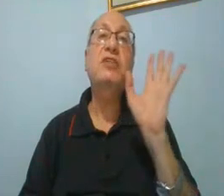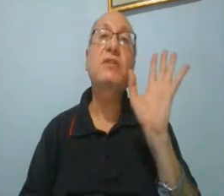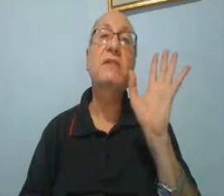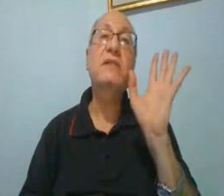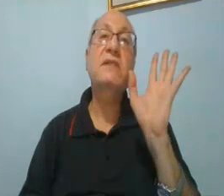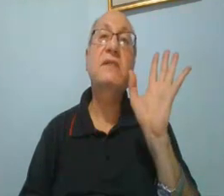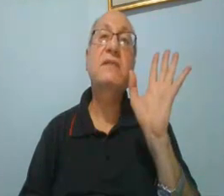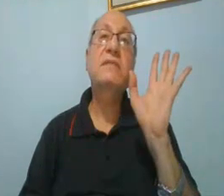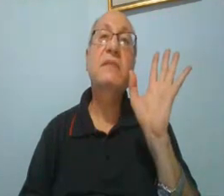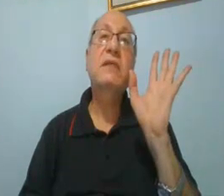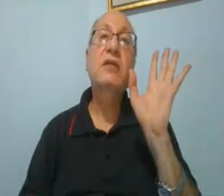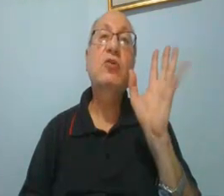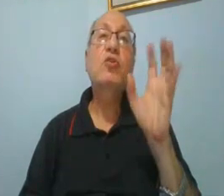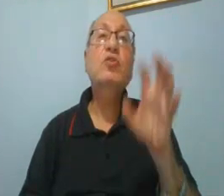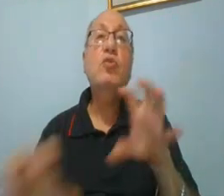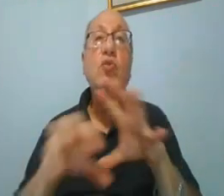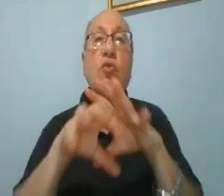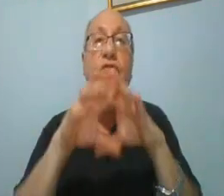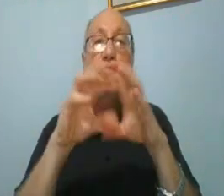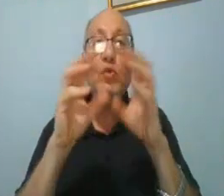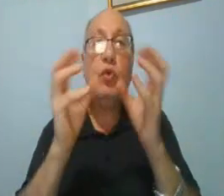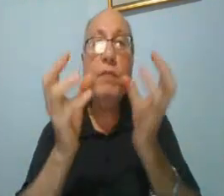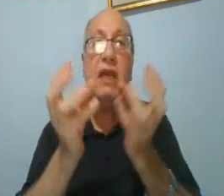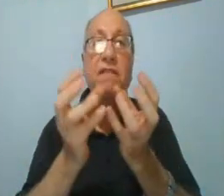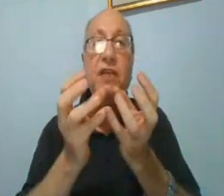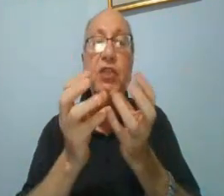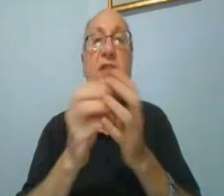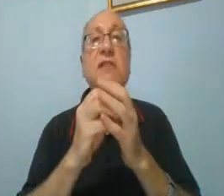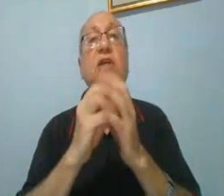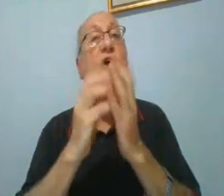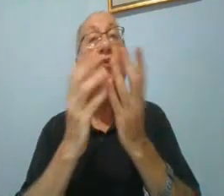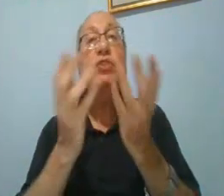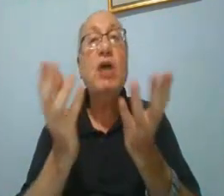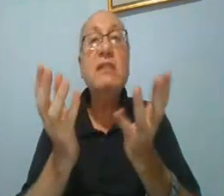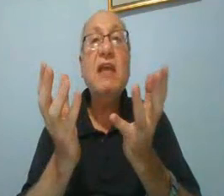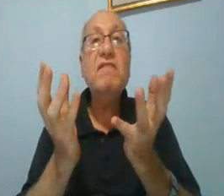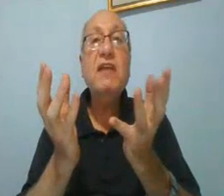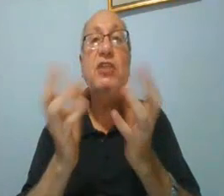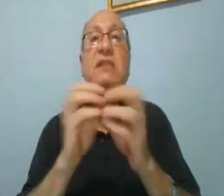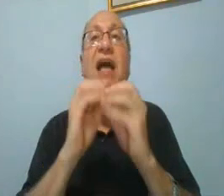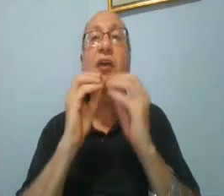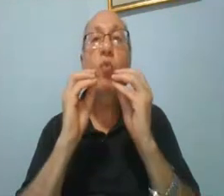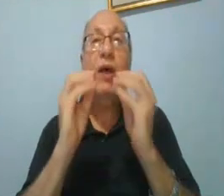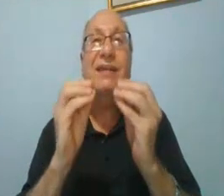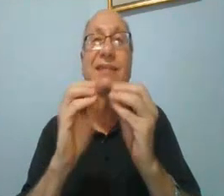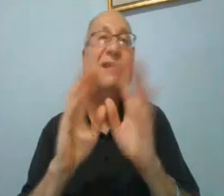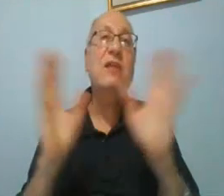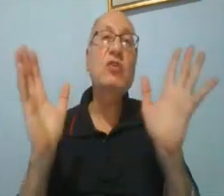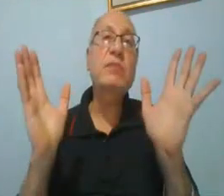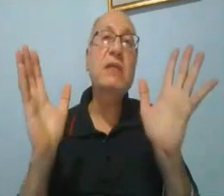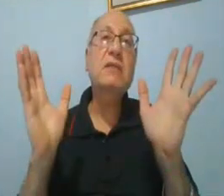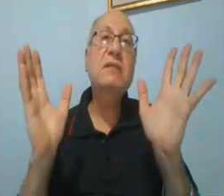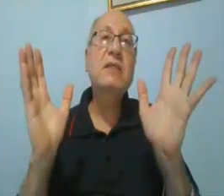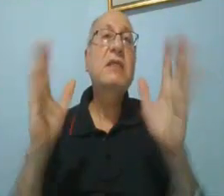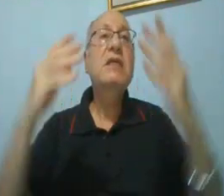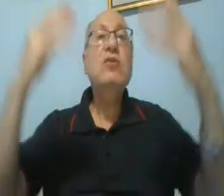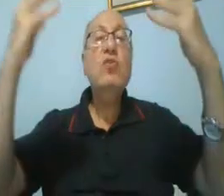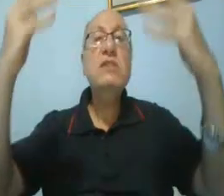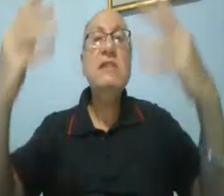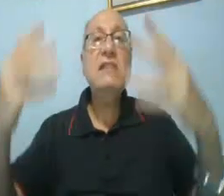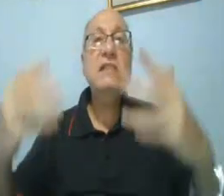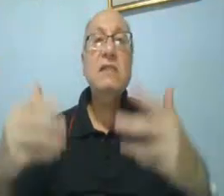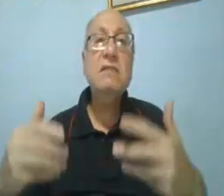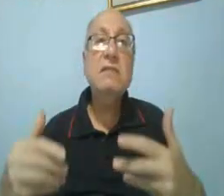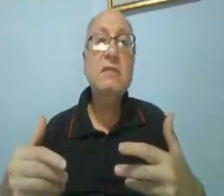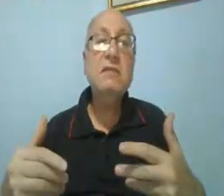nosocomial infections. Control of nosocomial infections, which are the infections acquired in the hospital.